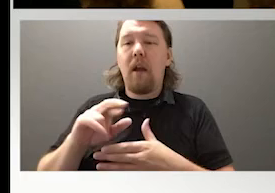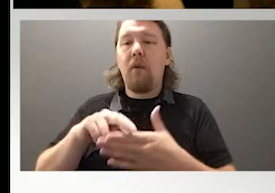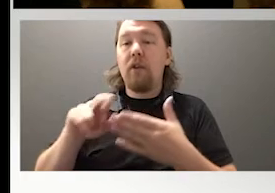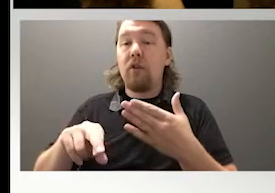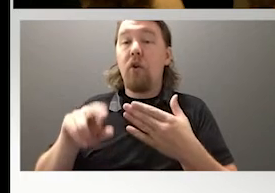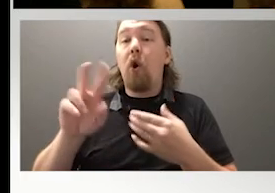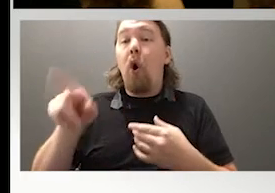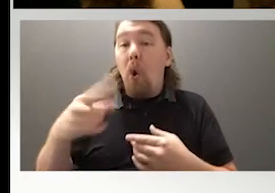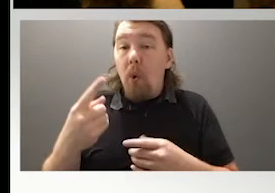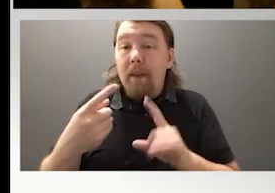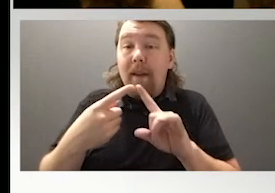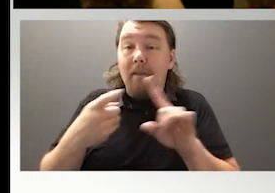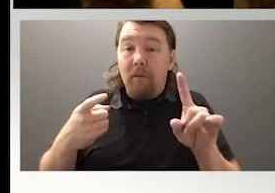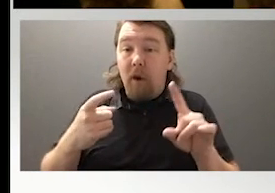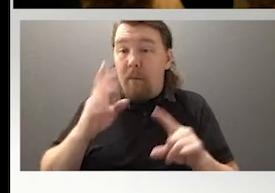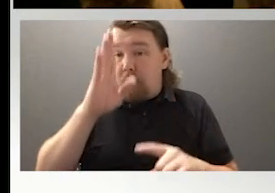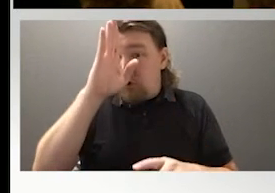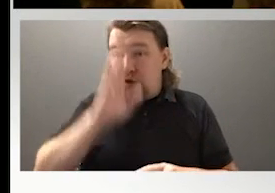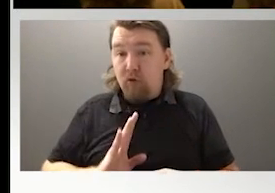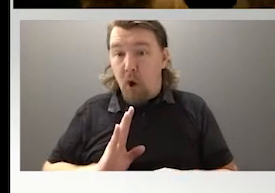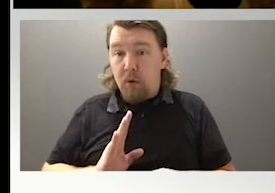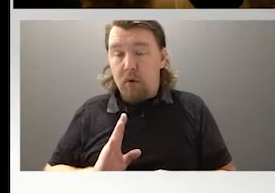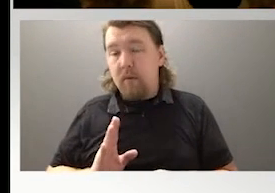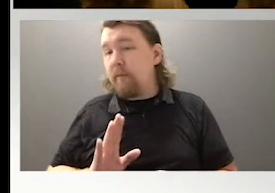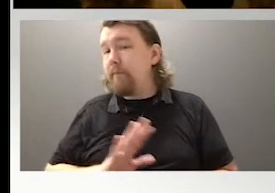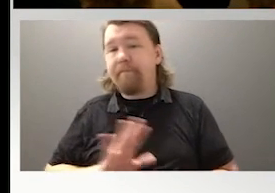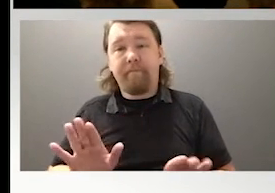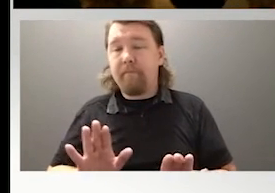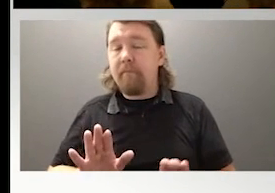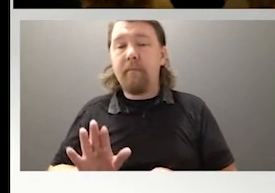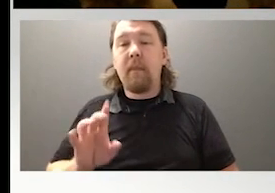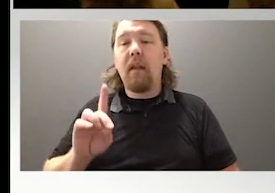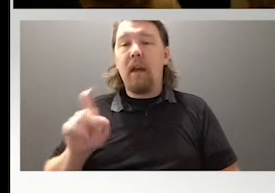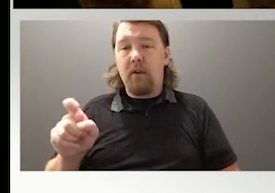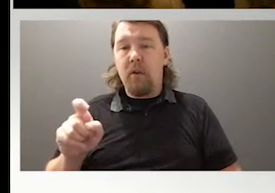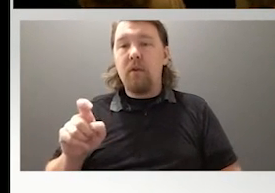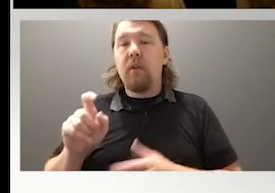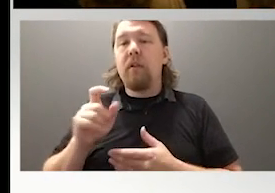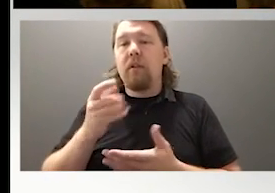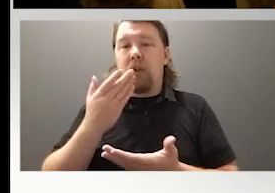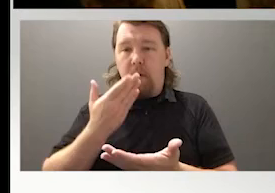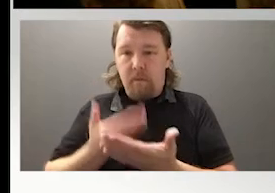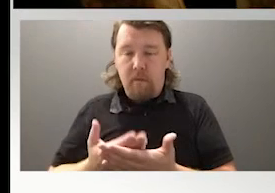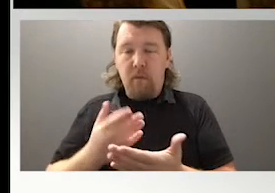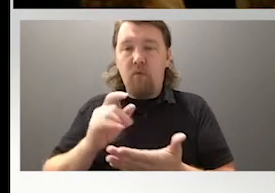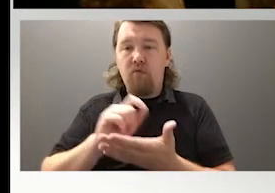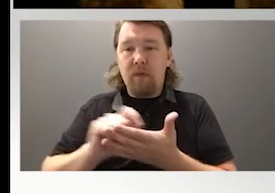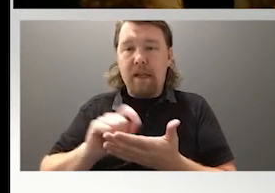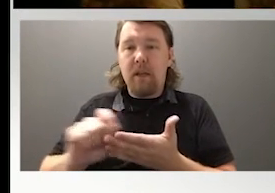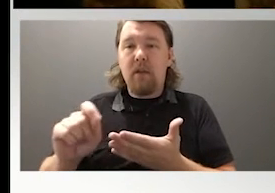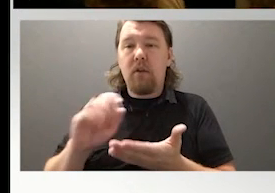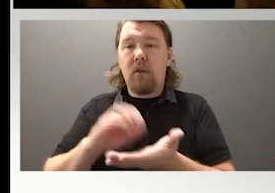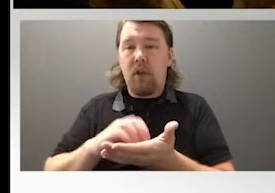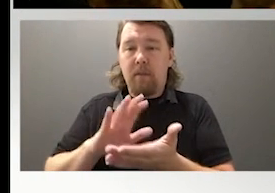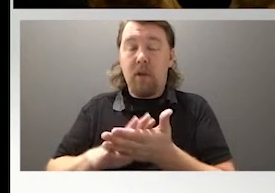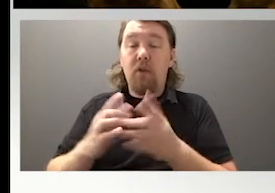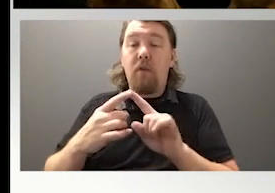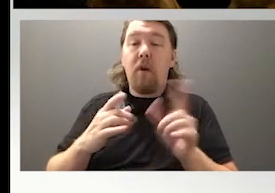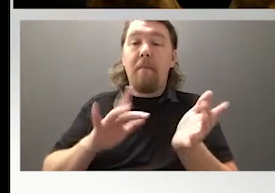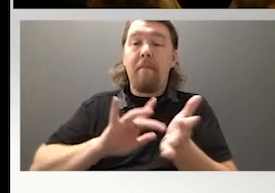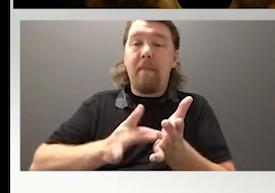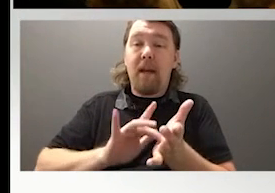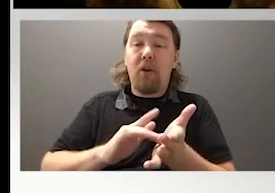from a stroke. Diagnosis is confirmed by written documentation from either a medical